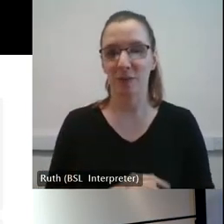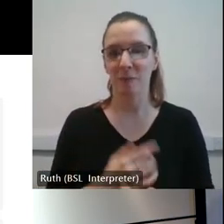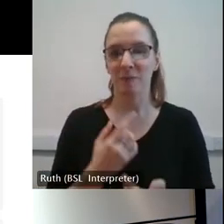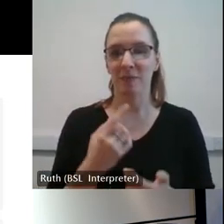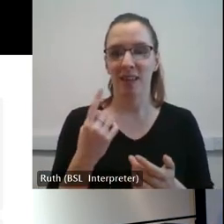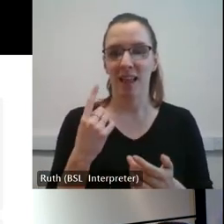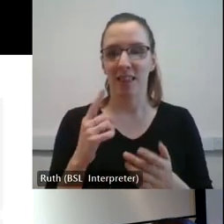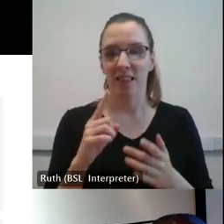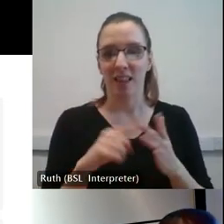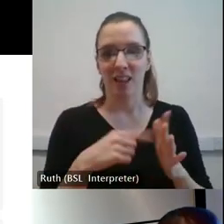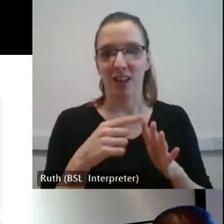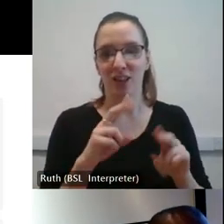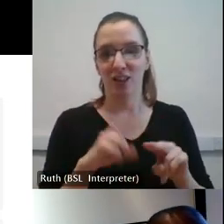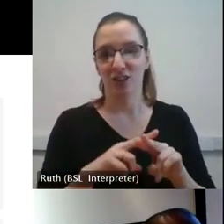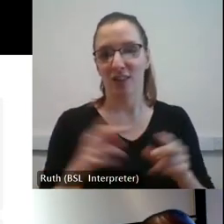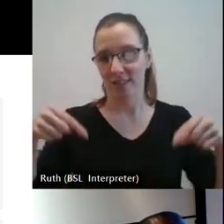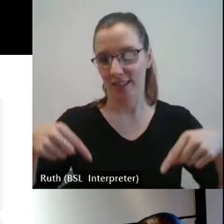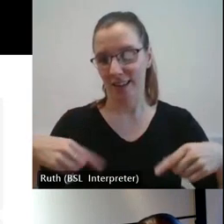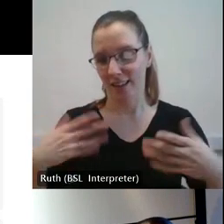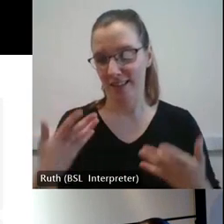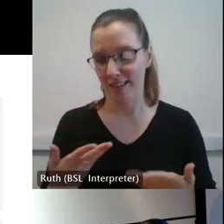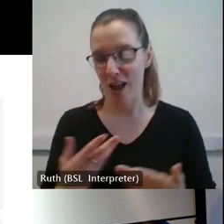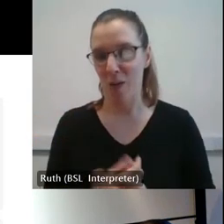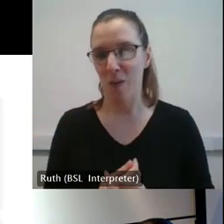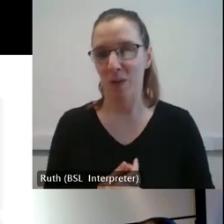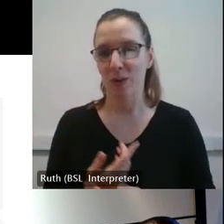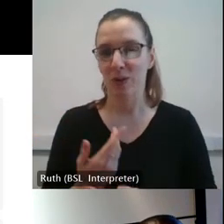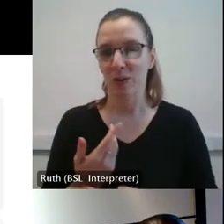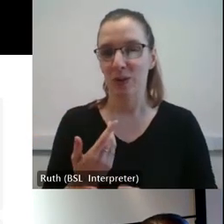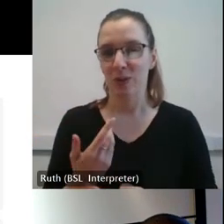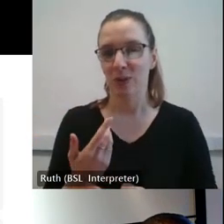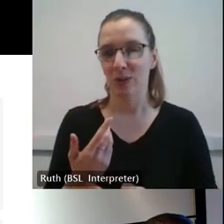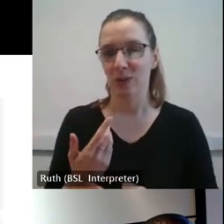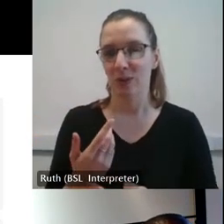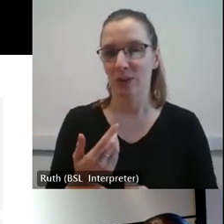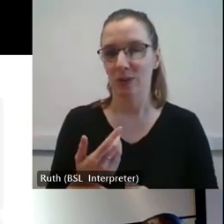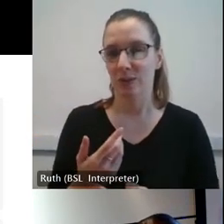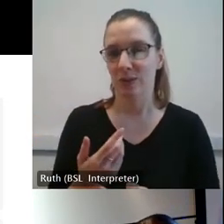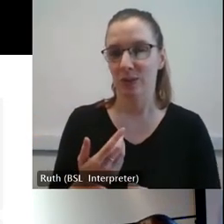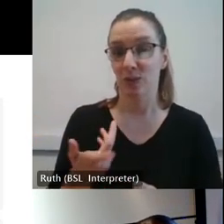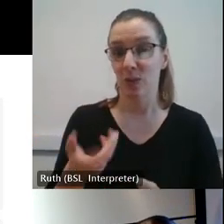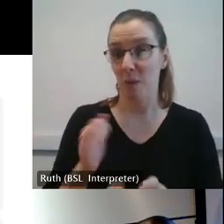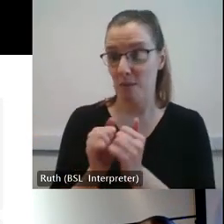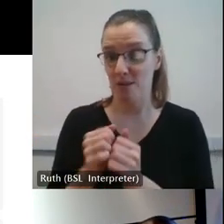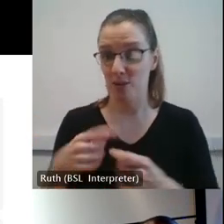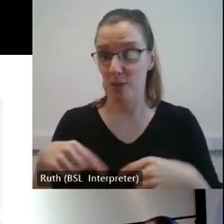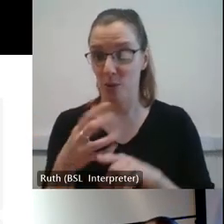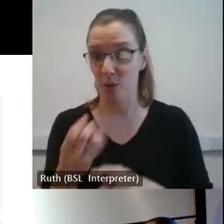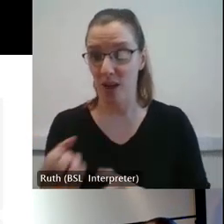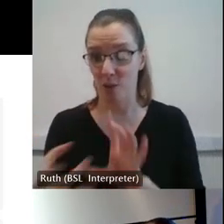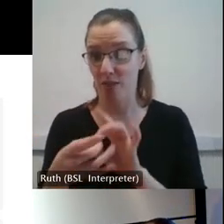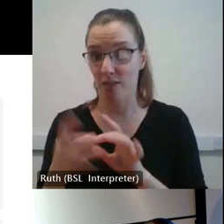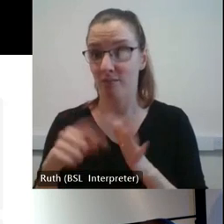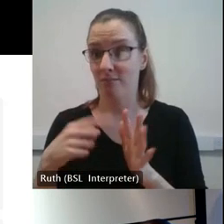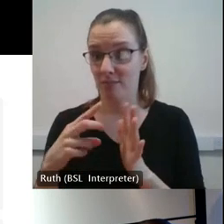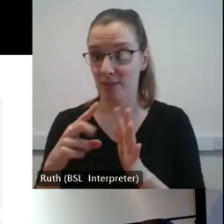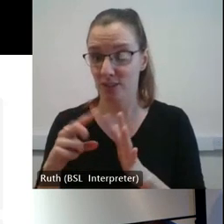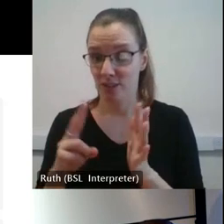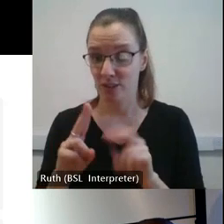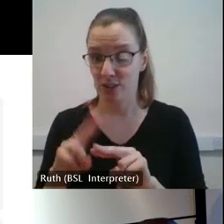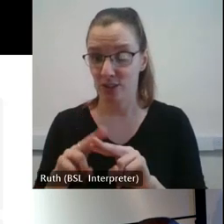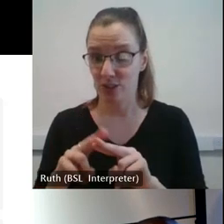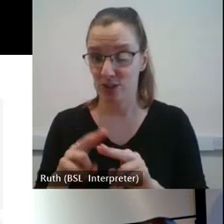you know, is here. Jeff that leads the Digit and partnership that we have together, and at